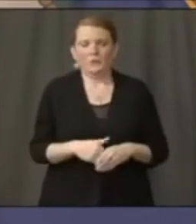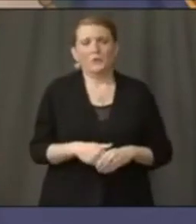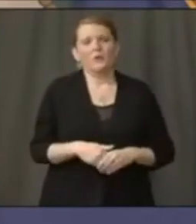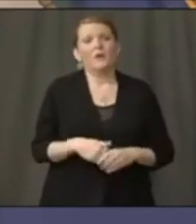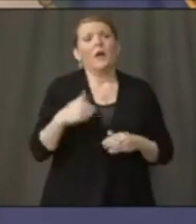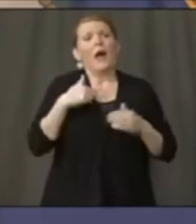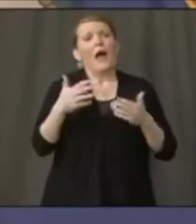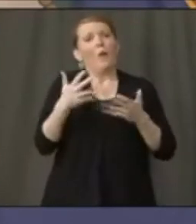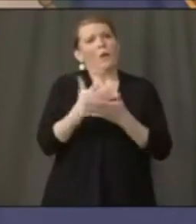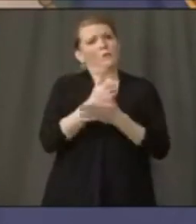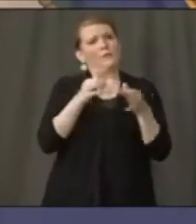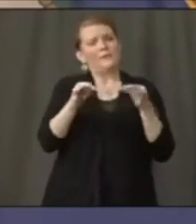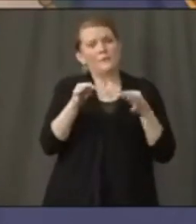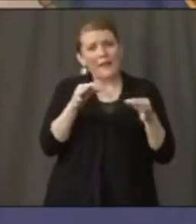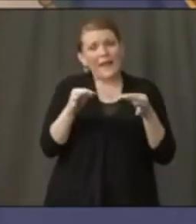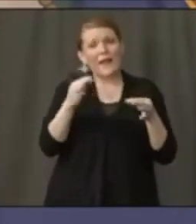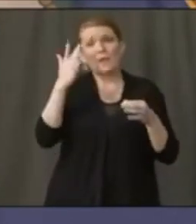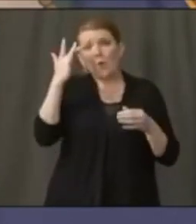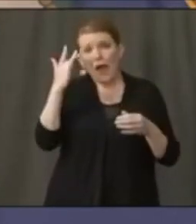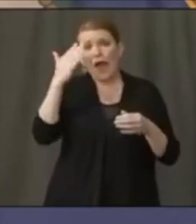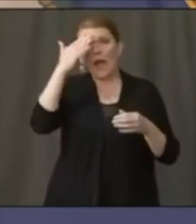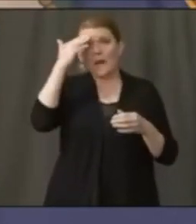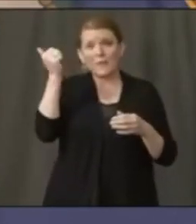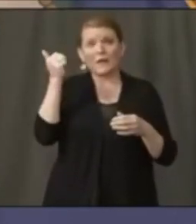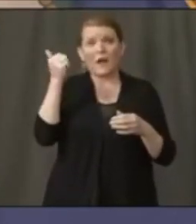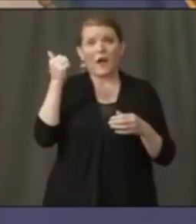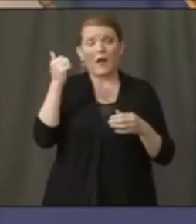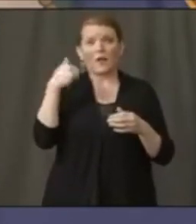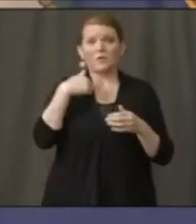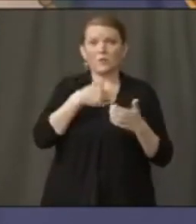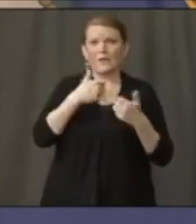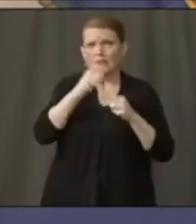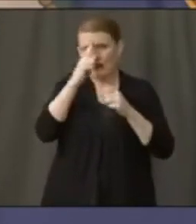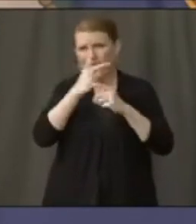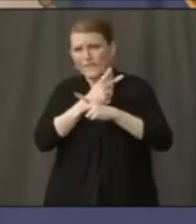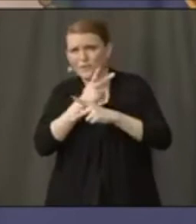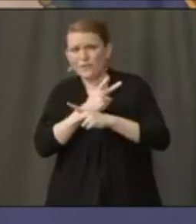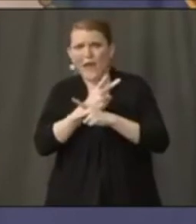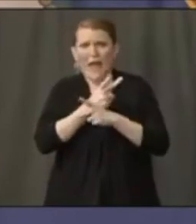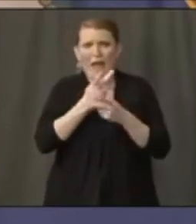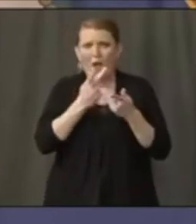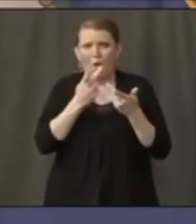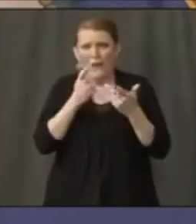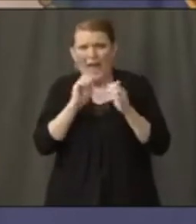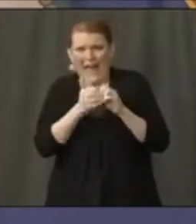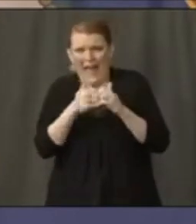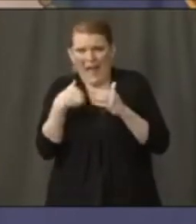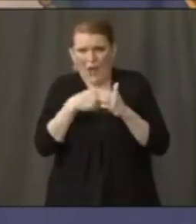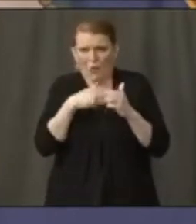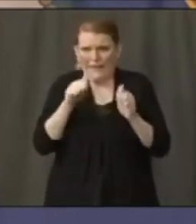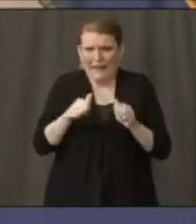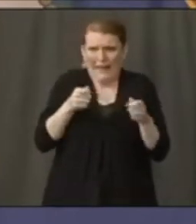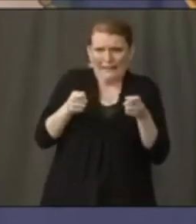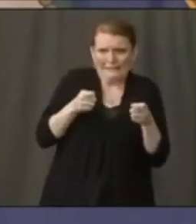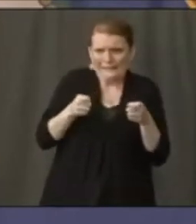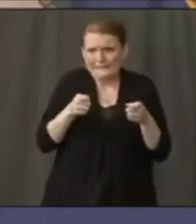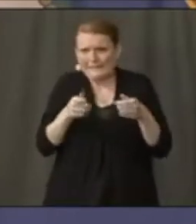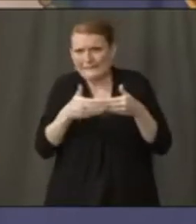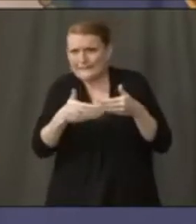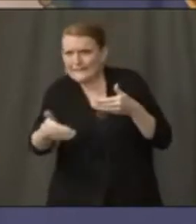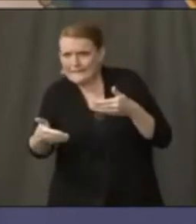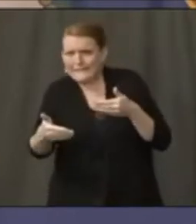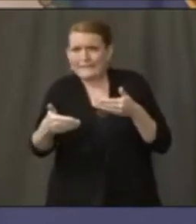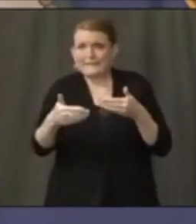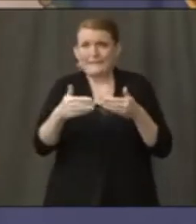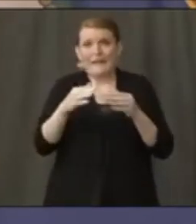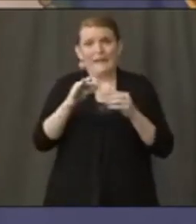some of the comments as we think about a supplemental and how we help the states going forward is it's blue states and red states,